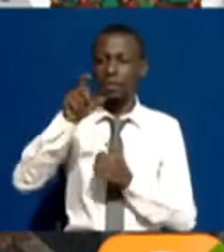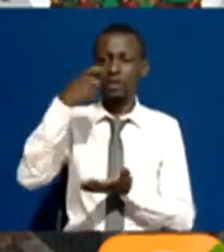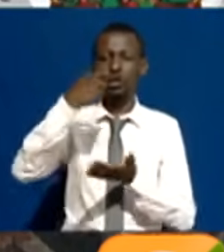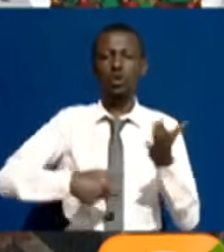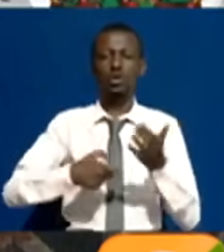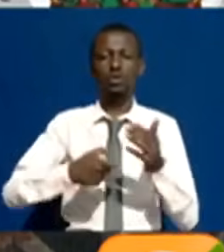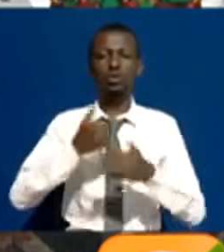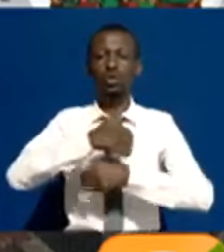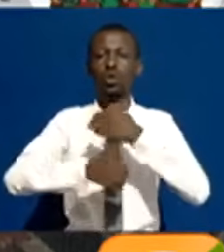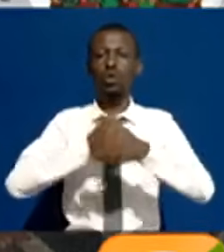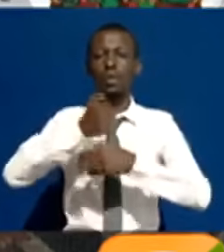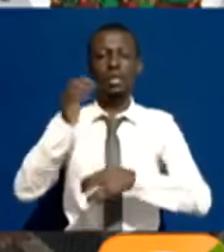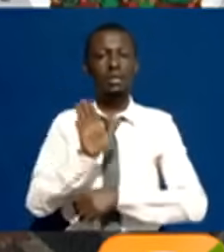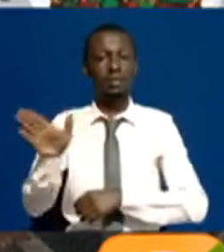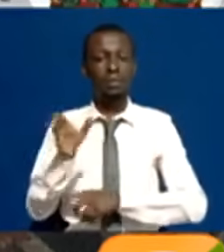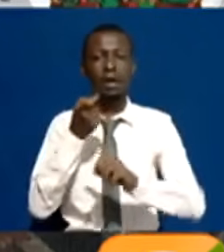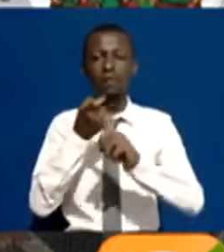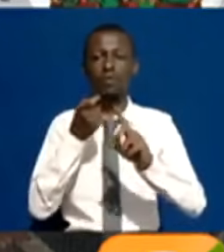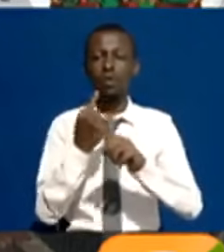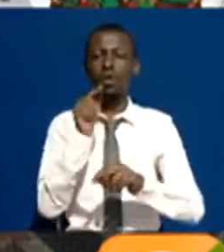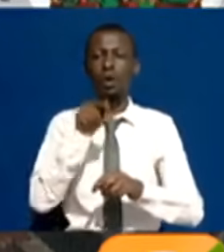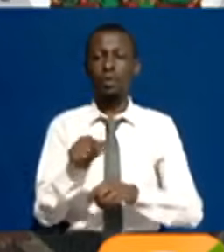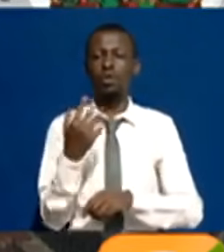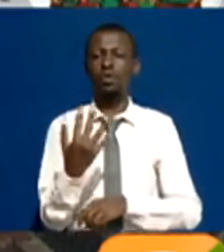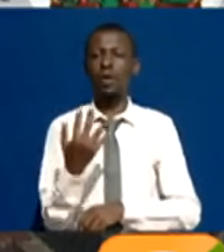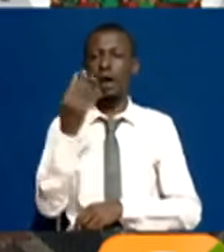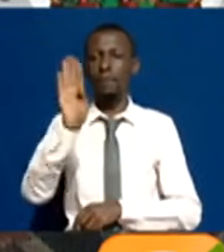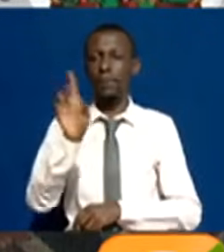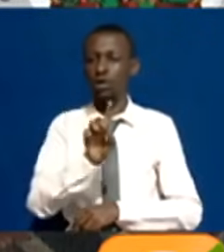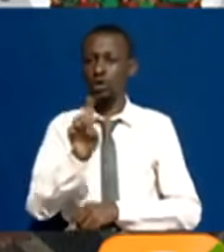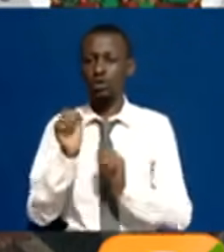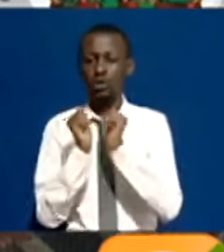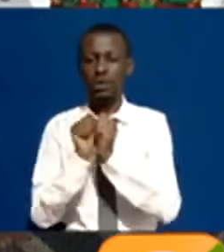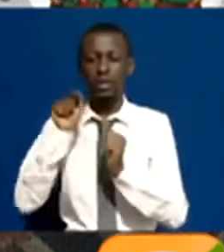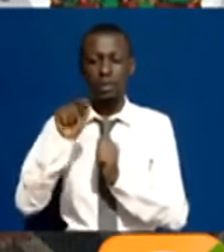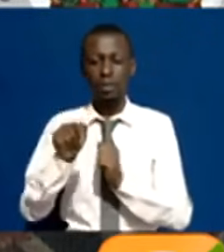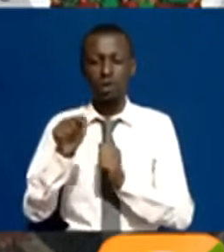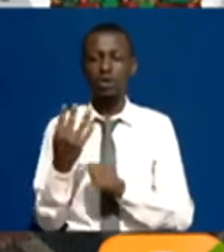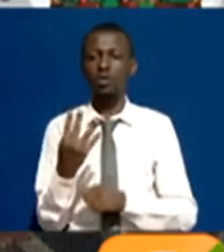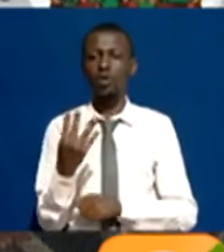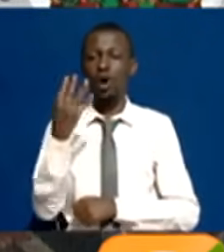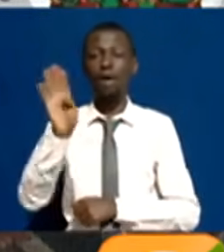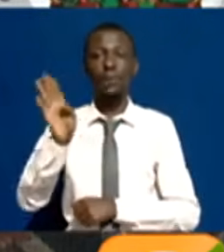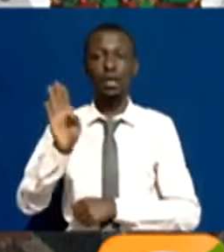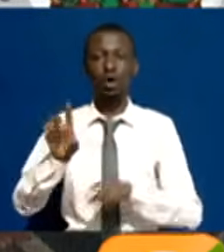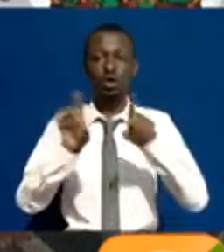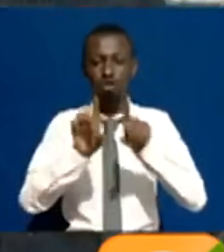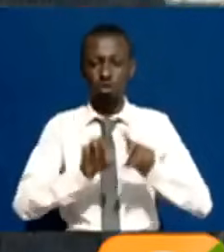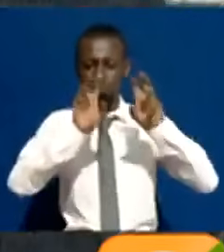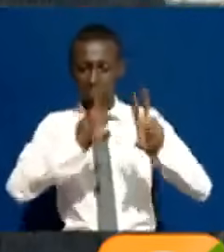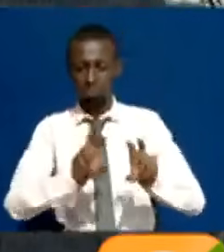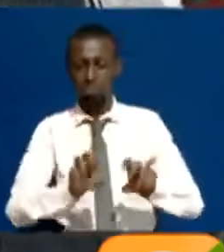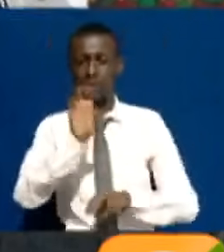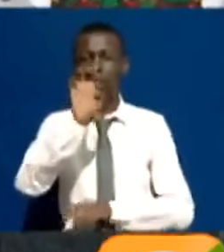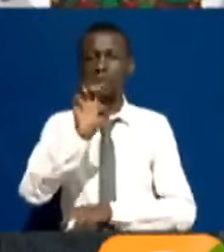of establishing the branch from 1.5 billion shillings to 10.4 billion shillings. In its investigations,